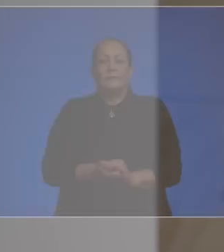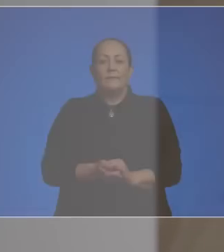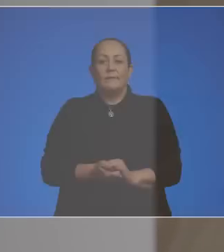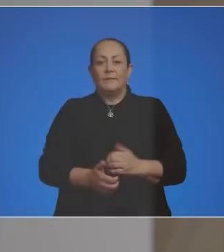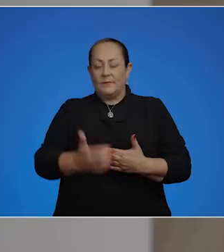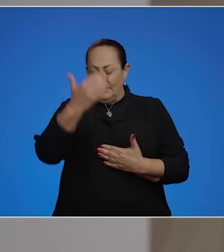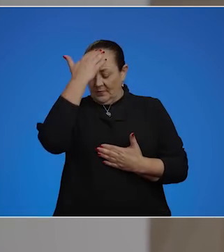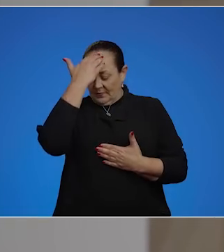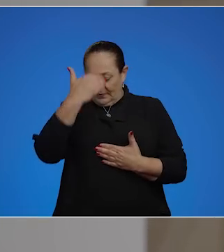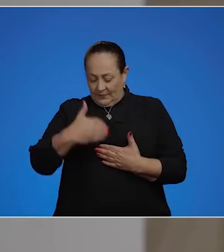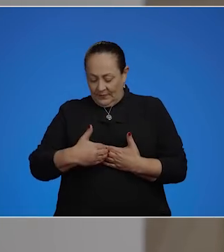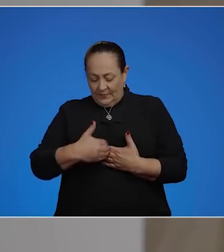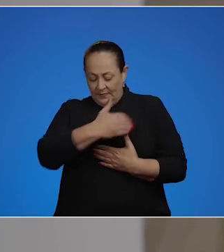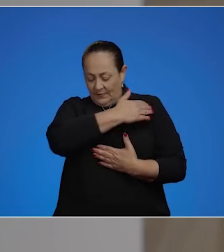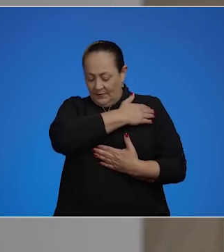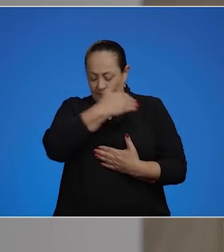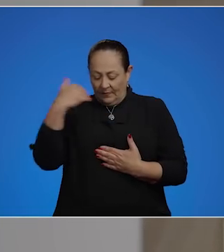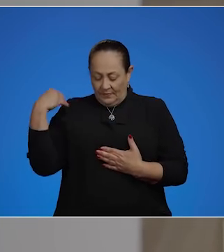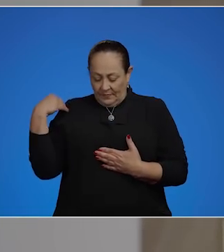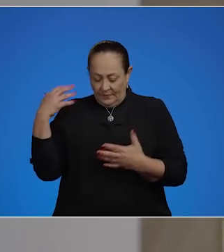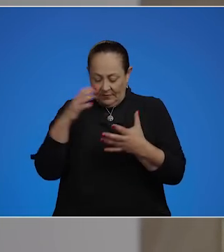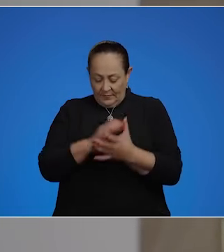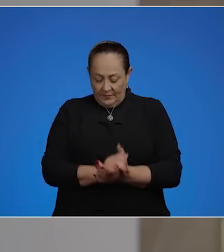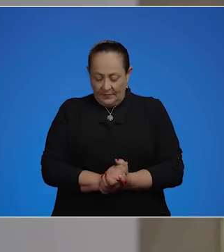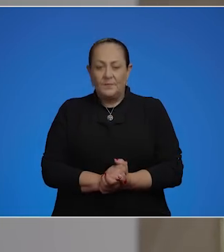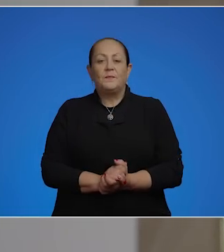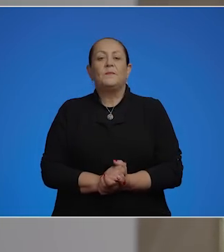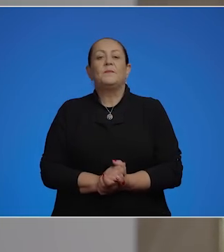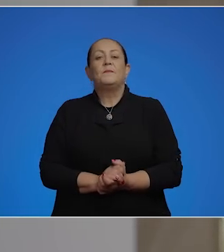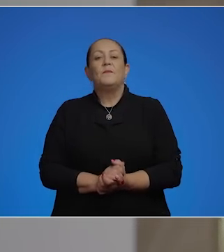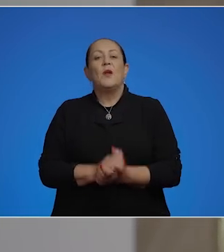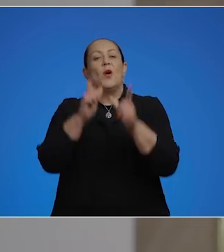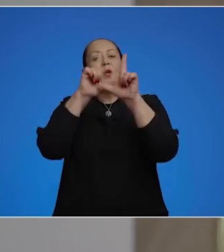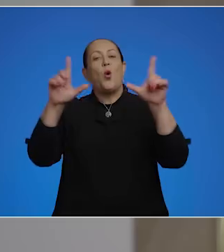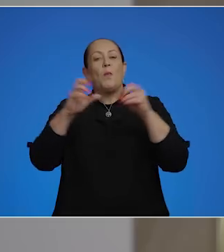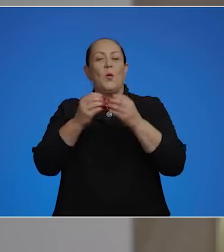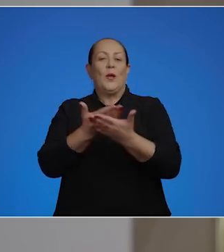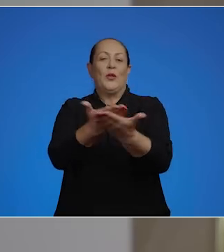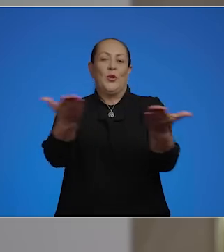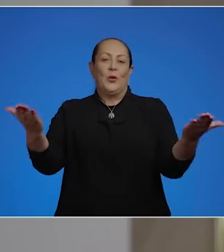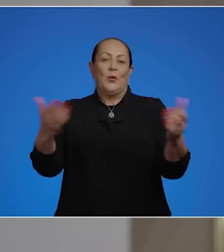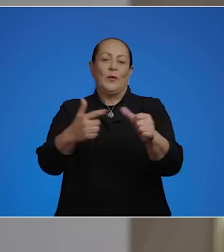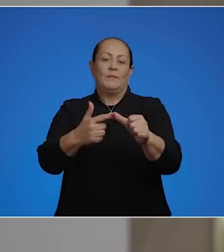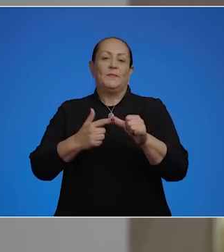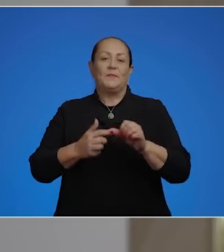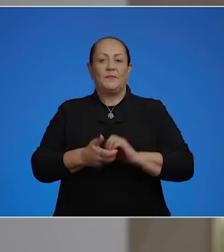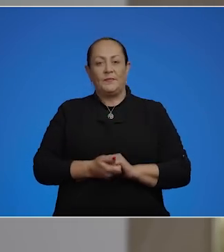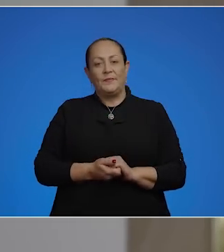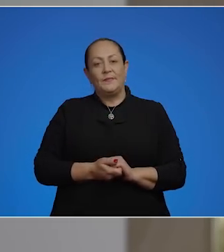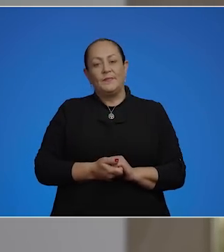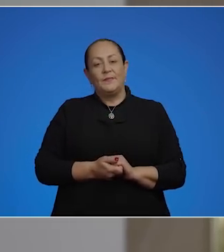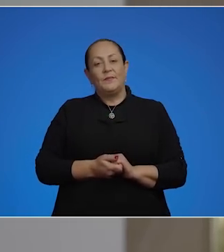In the name of the Father and of the Son and of the Holy Spirit. Amen. The Lord be with you. And with your spirit.